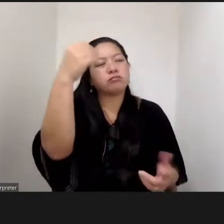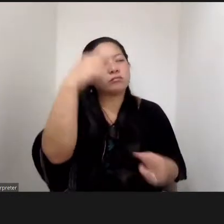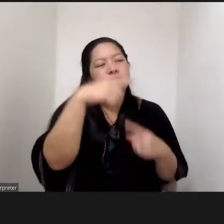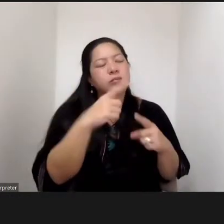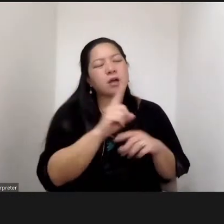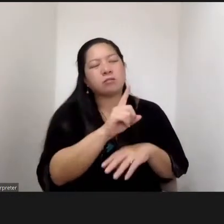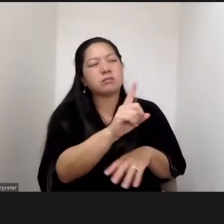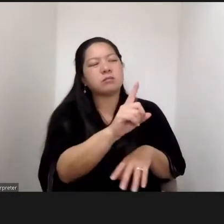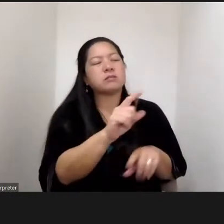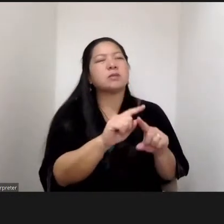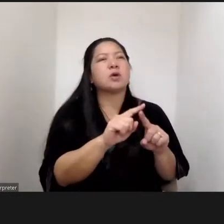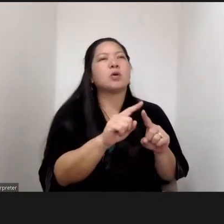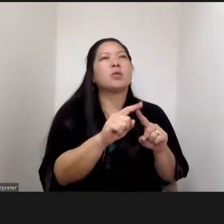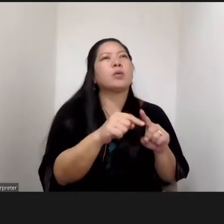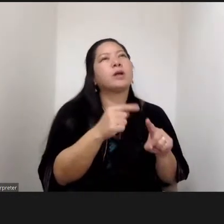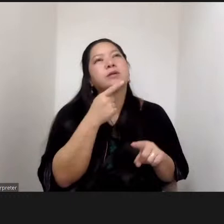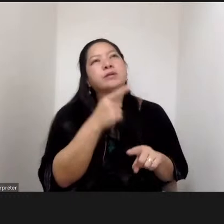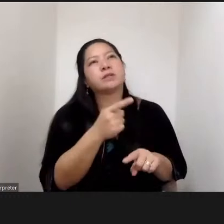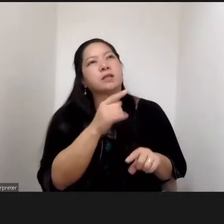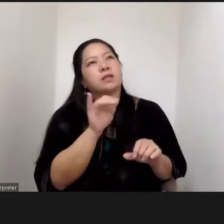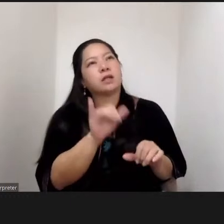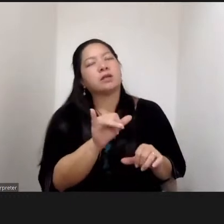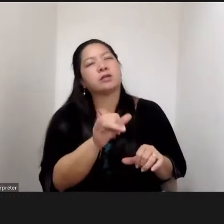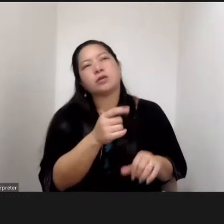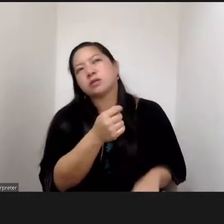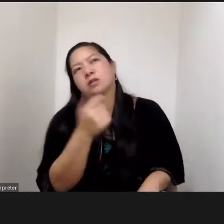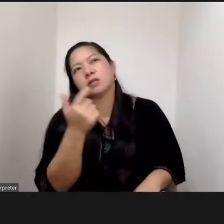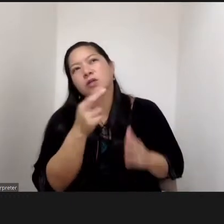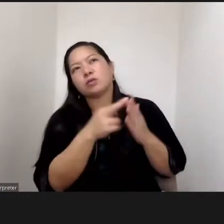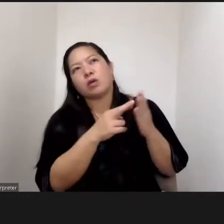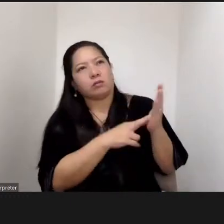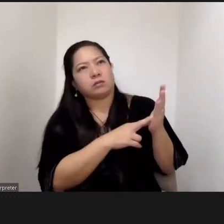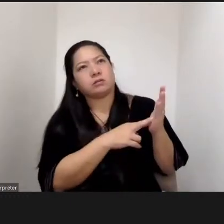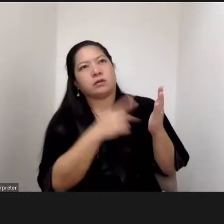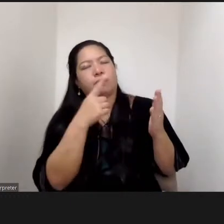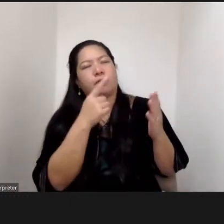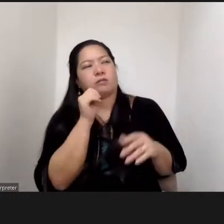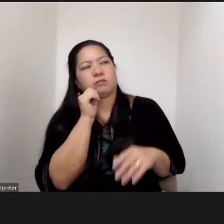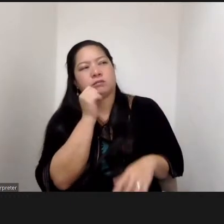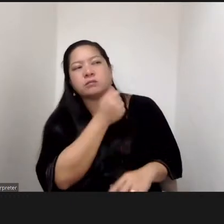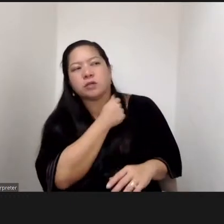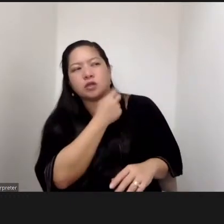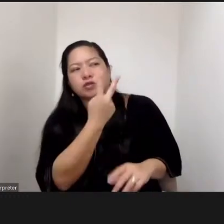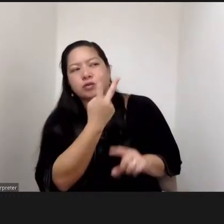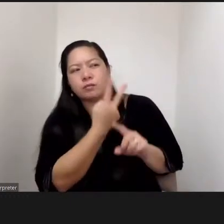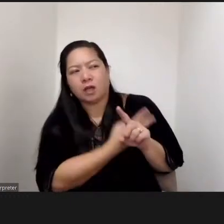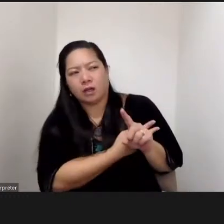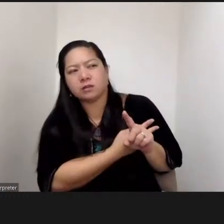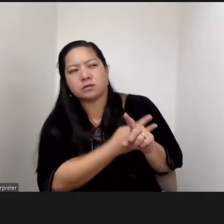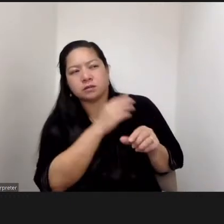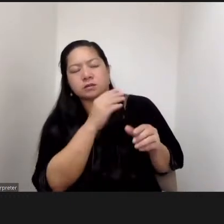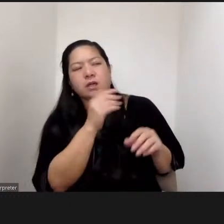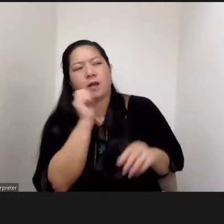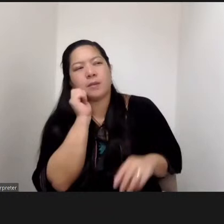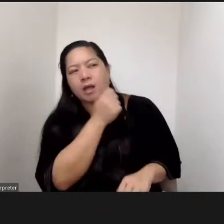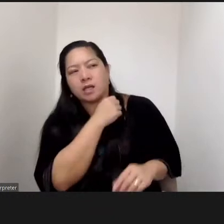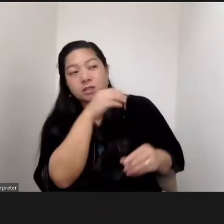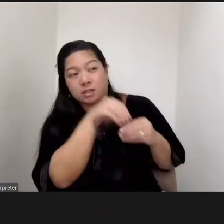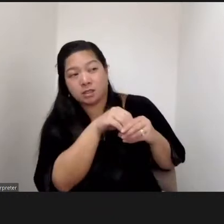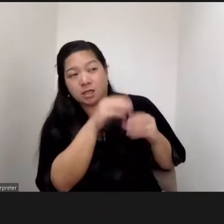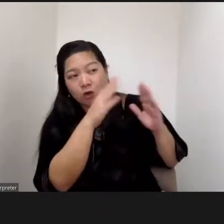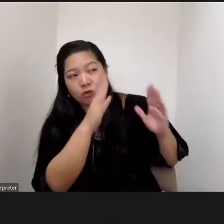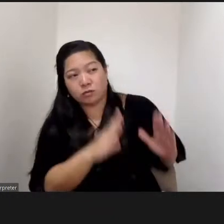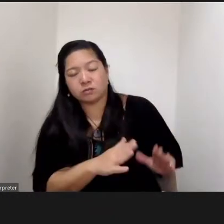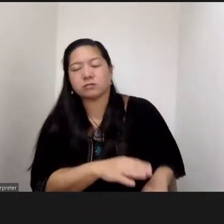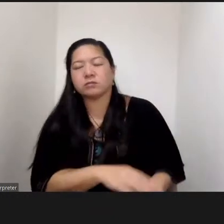willing to lift everything in 2 months, that would include masks indoors? Yes. So if